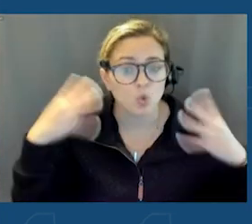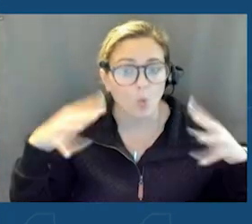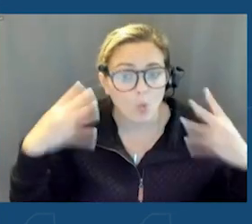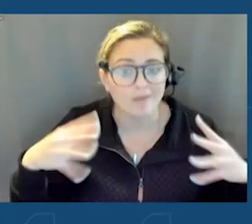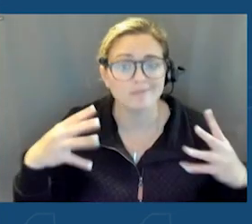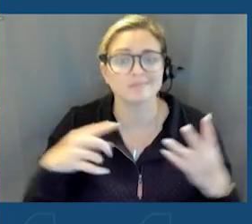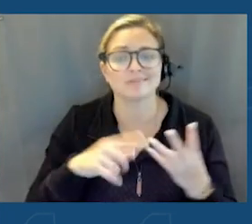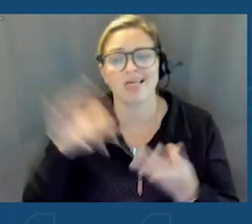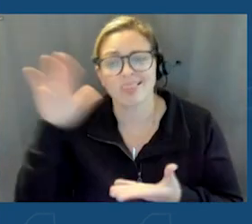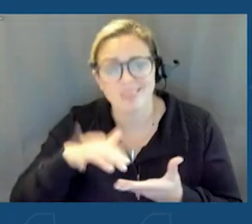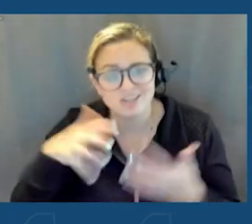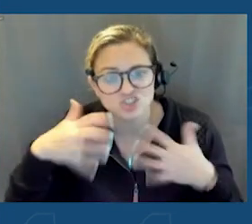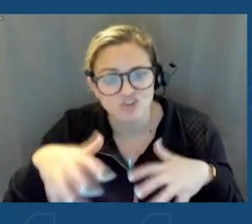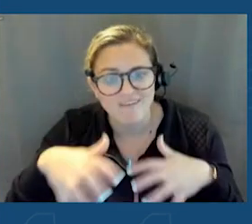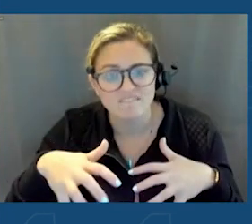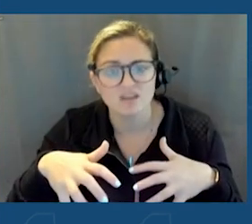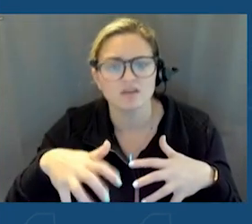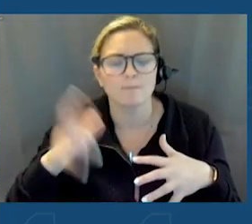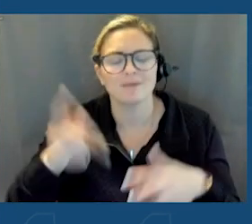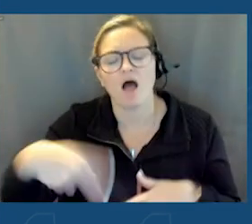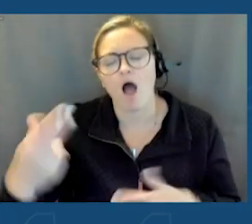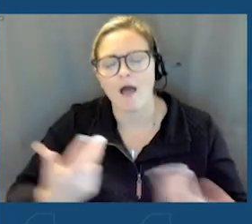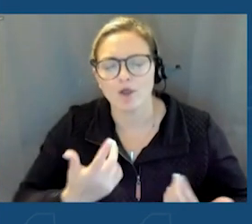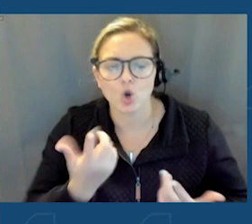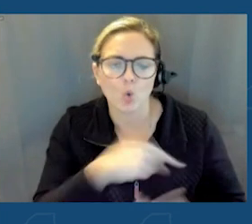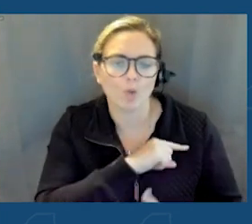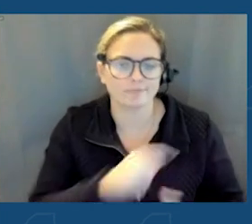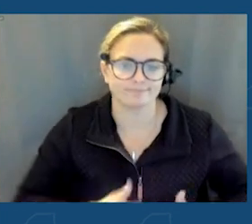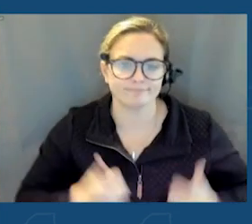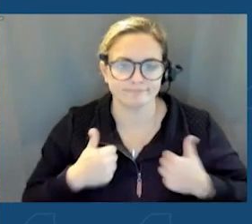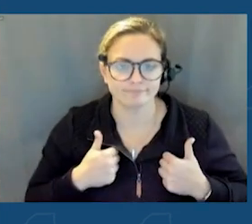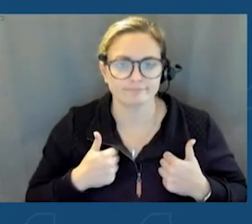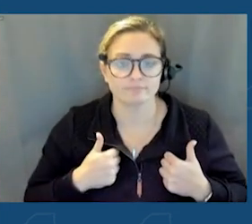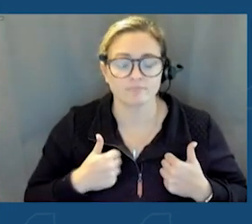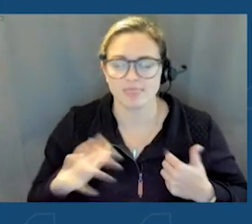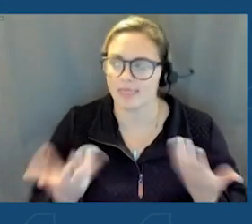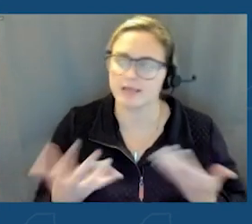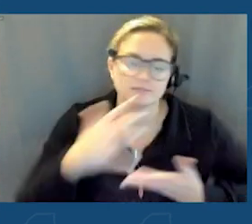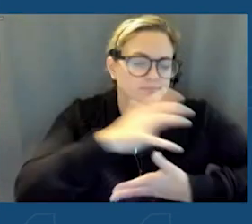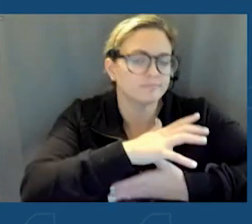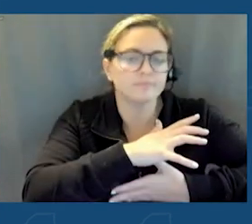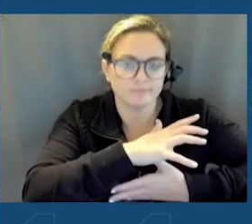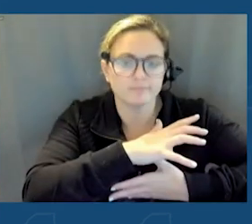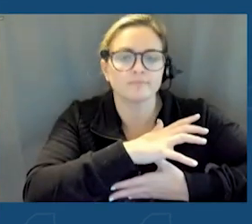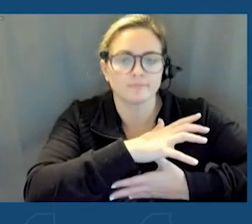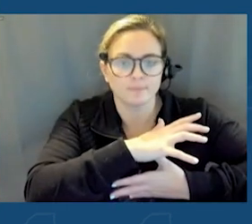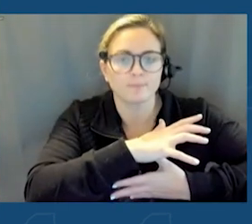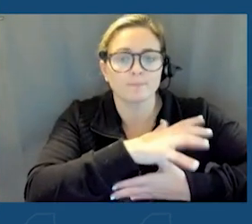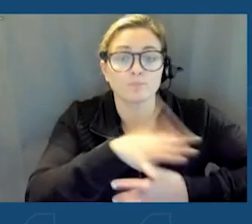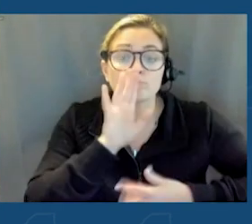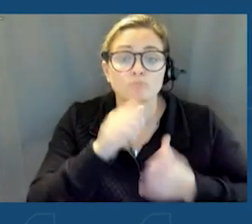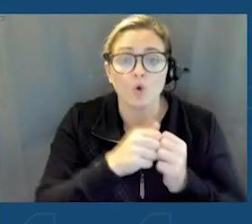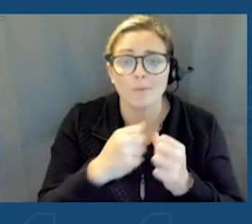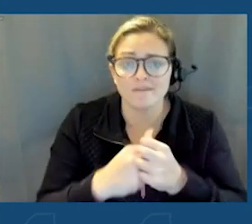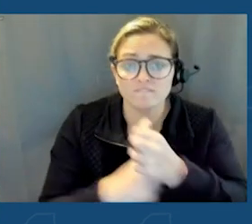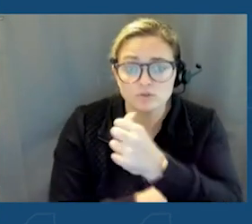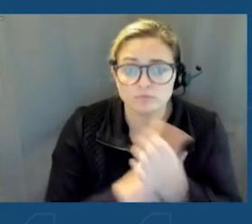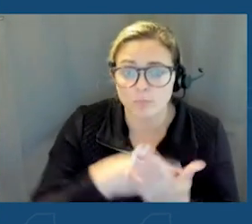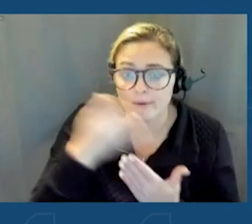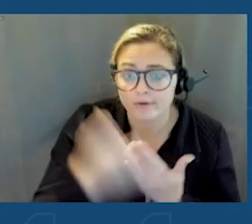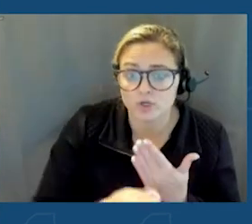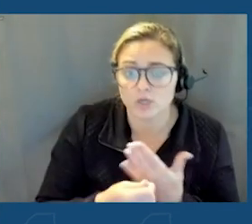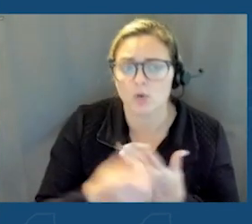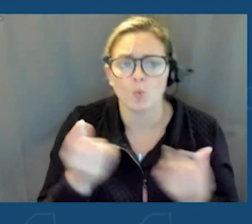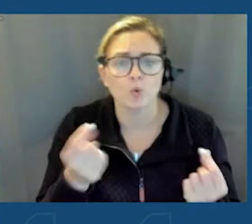to? Higher quality of life. And that is my #1 priority for when we talk about infrastructure projects and what we can do